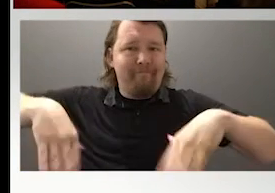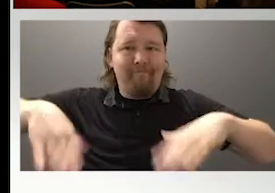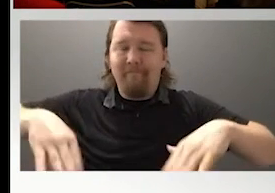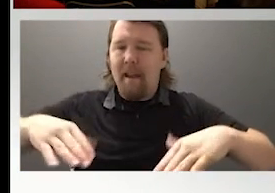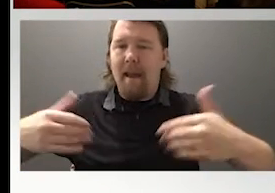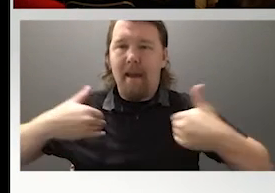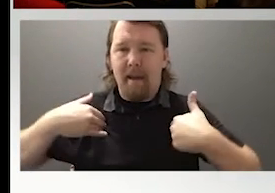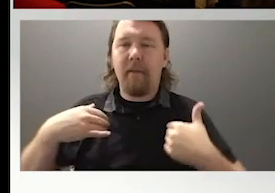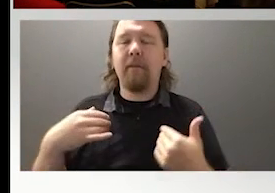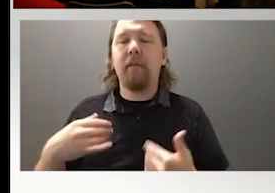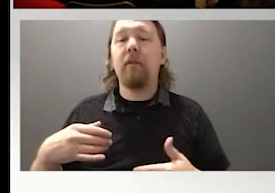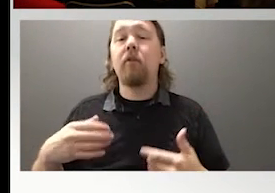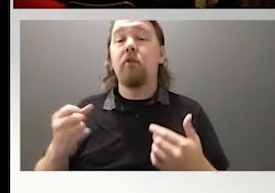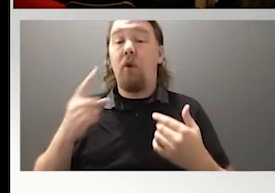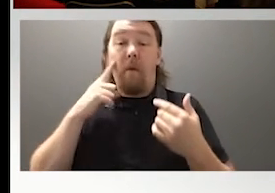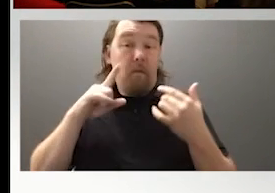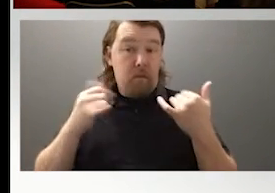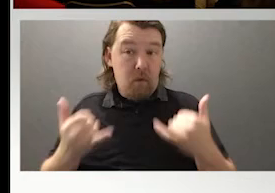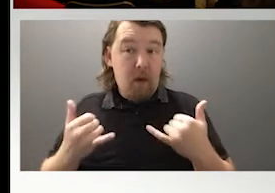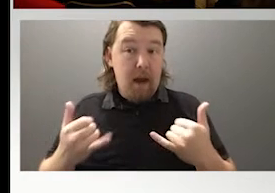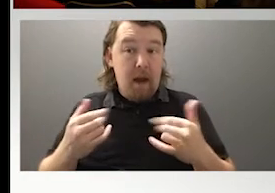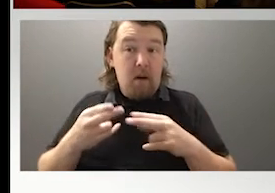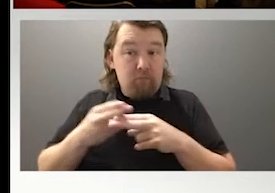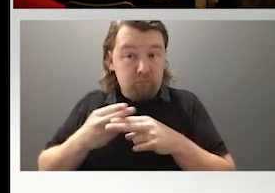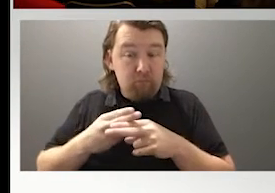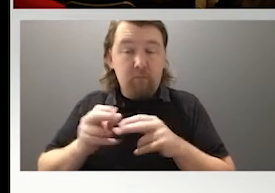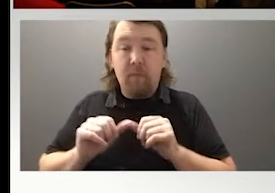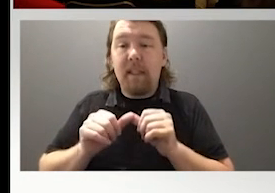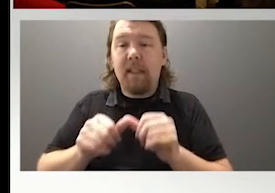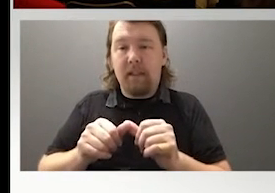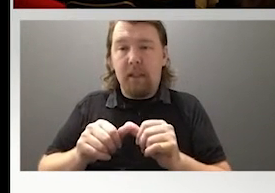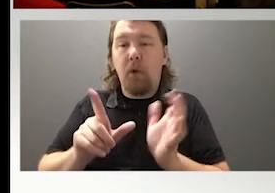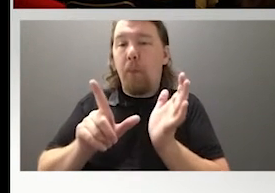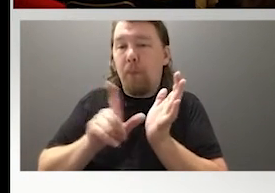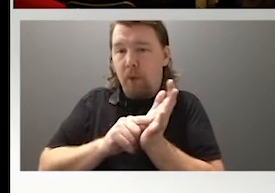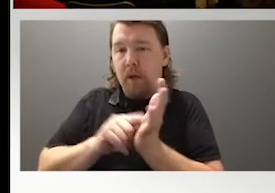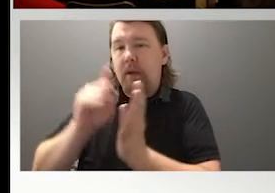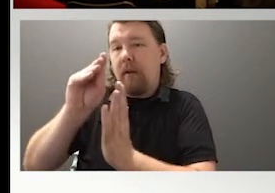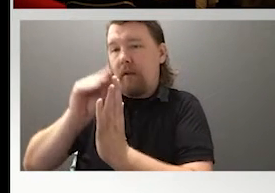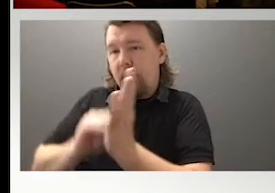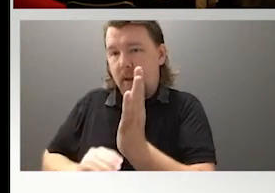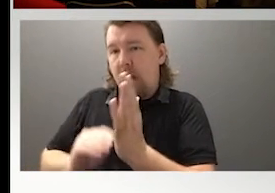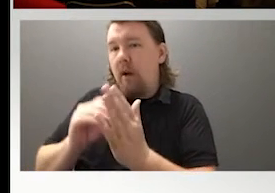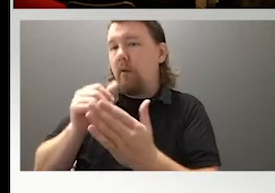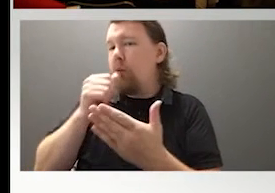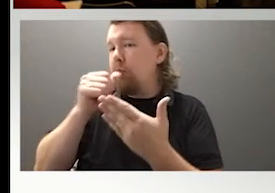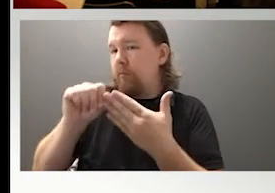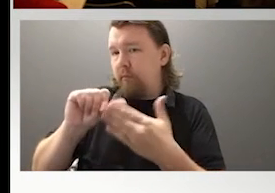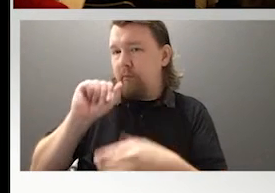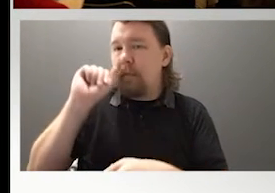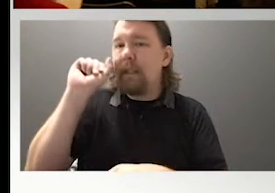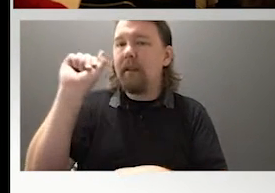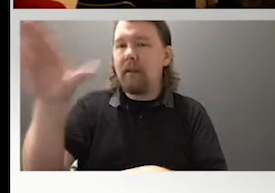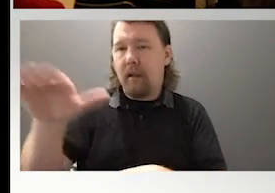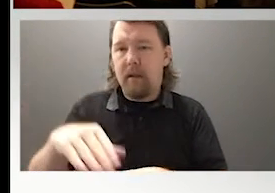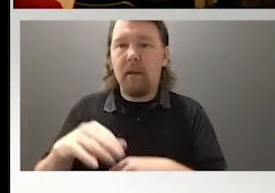yet. In the meantime, we ask that you please print it, fill it out, and send it in to your regional